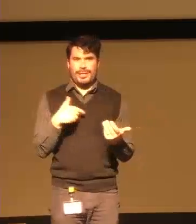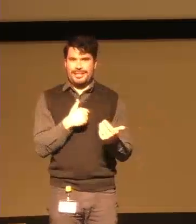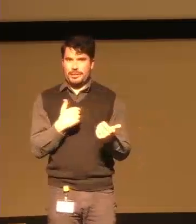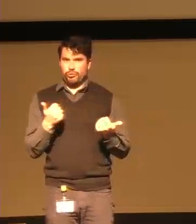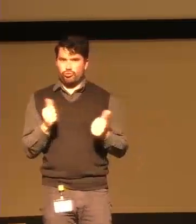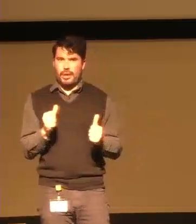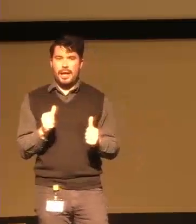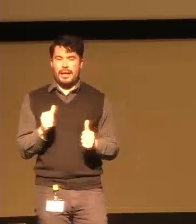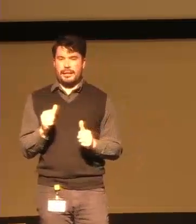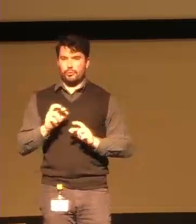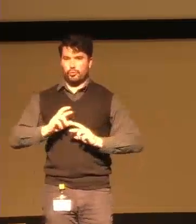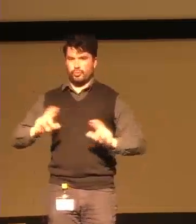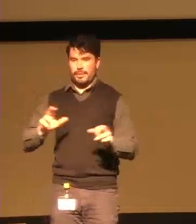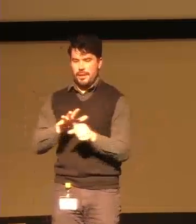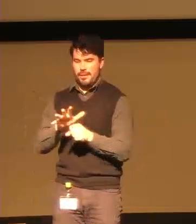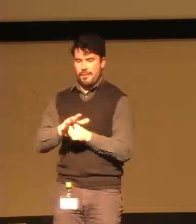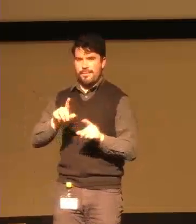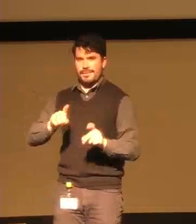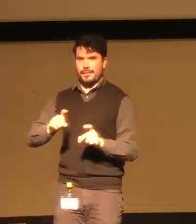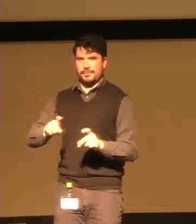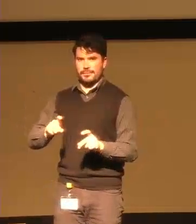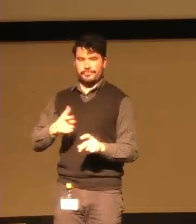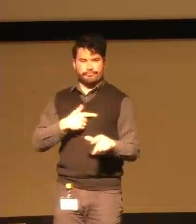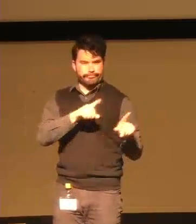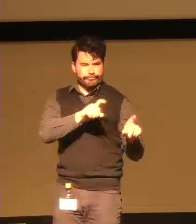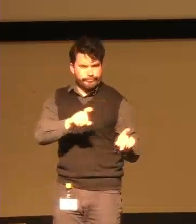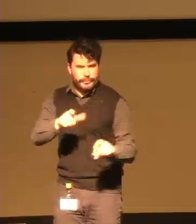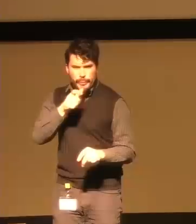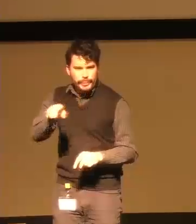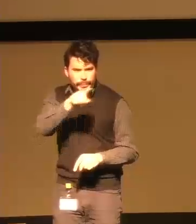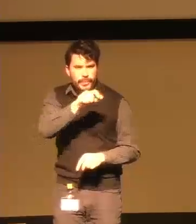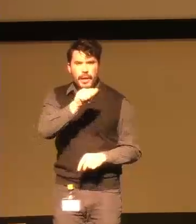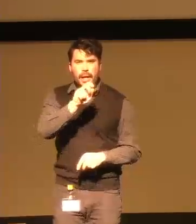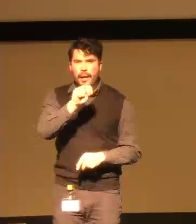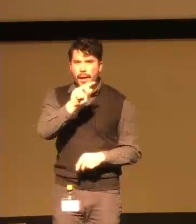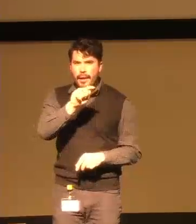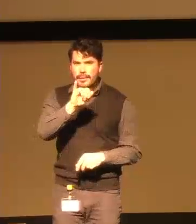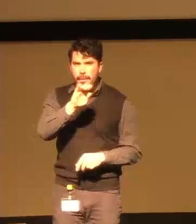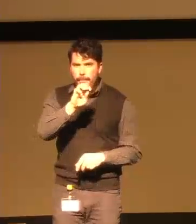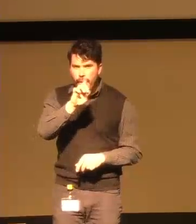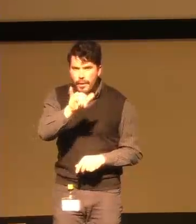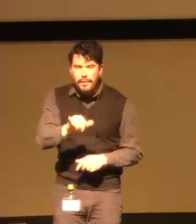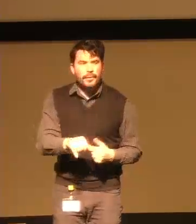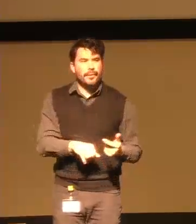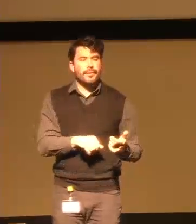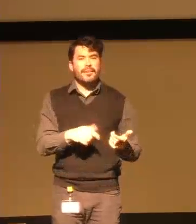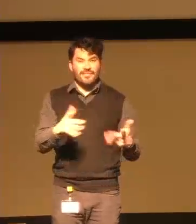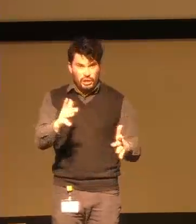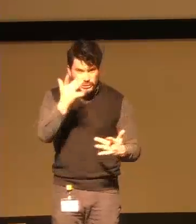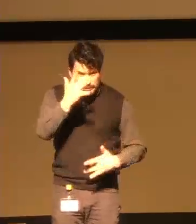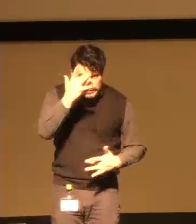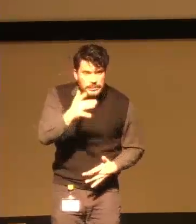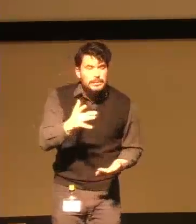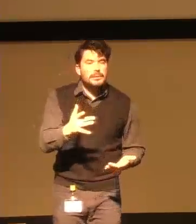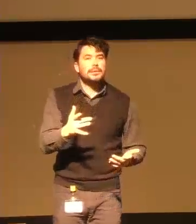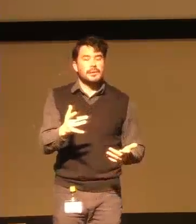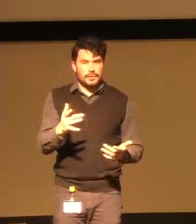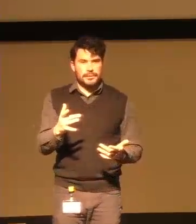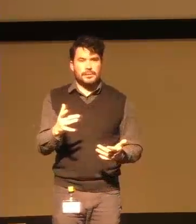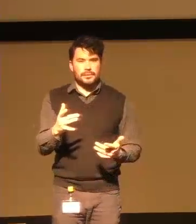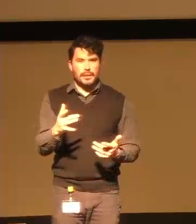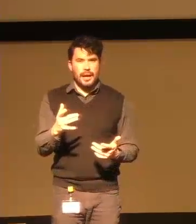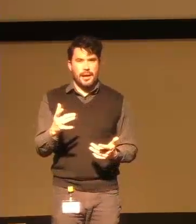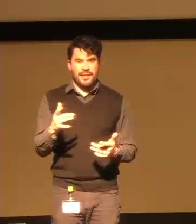can test who has antibodies, we can test who is infected, and we can then begin to actively